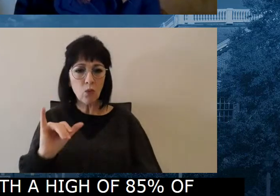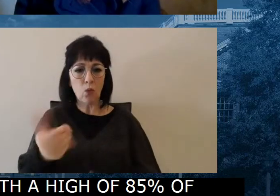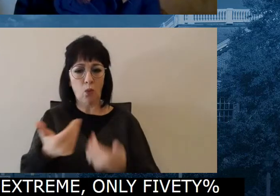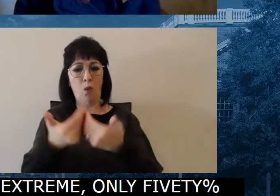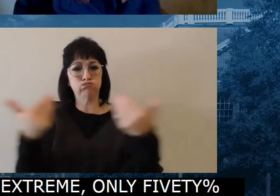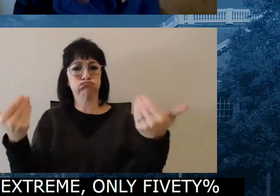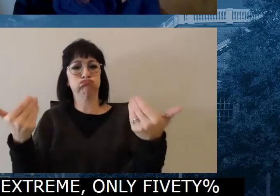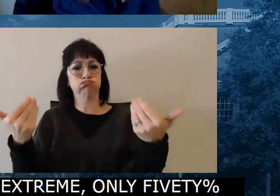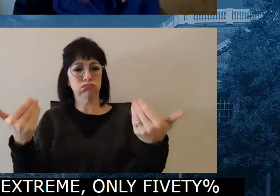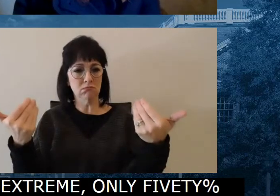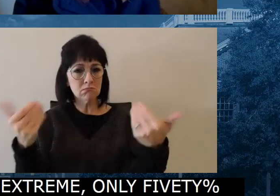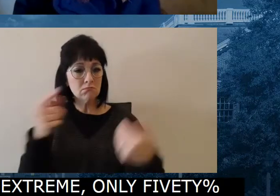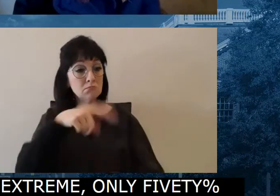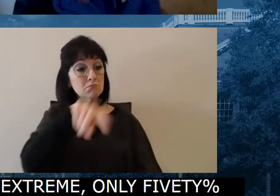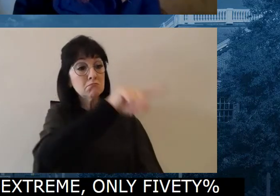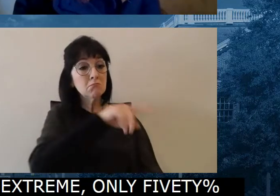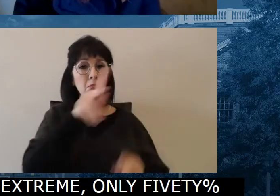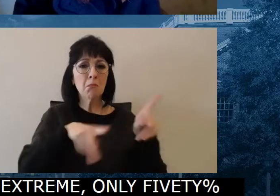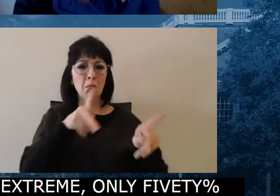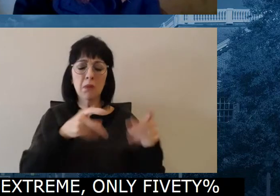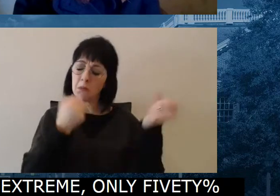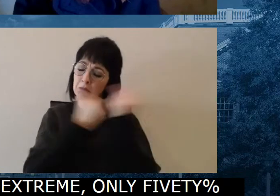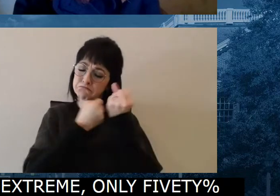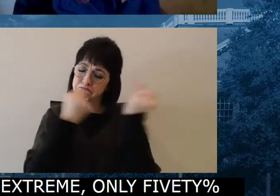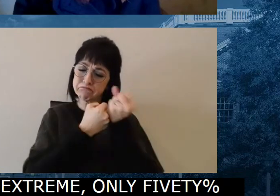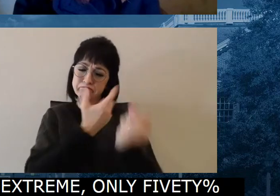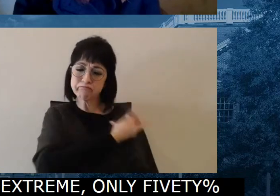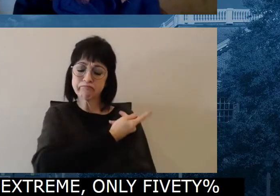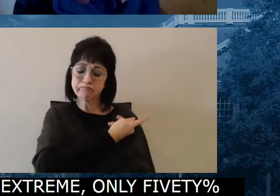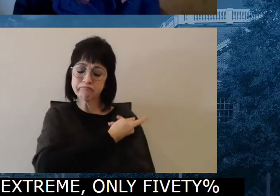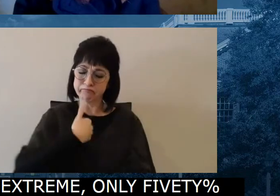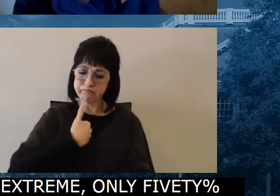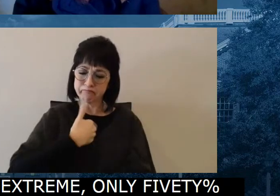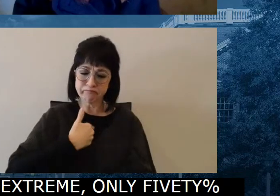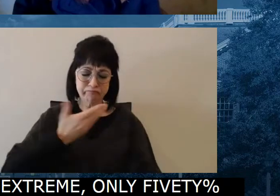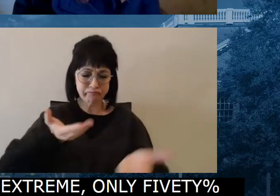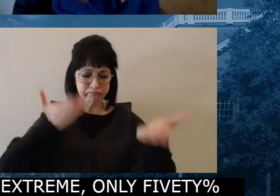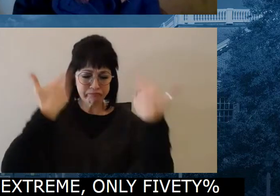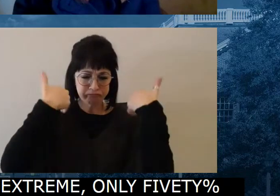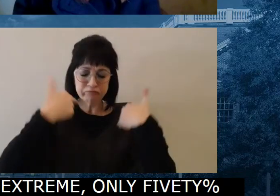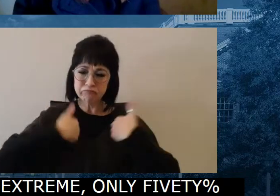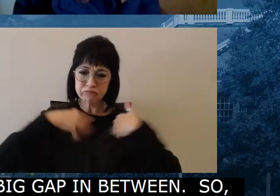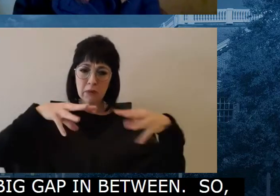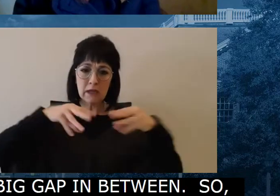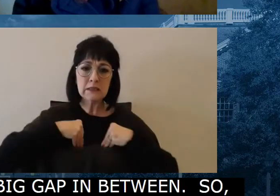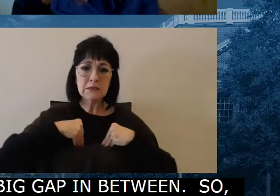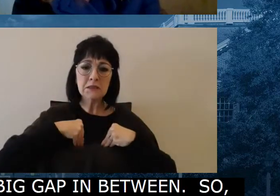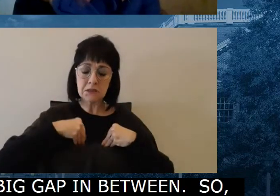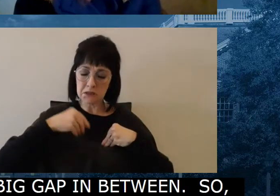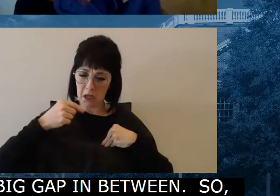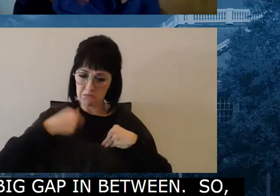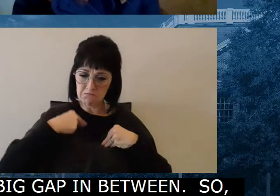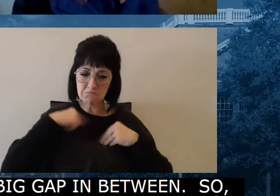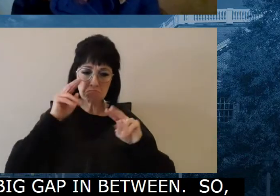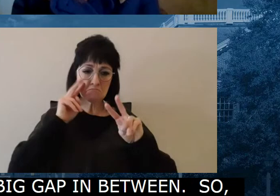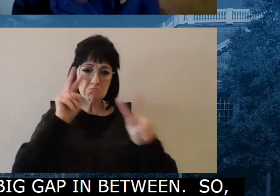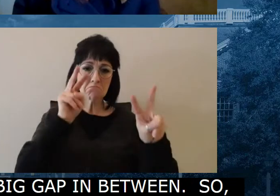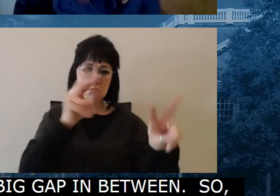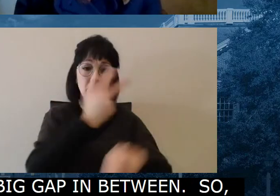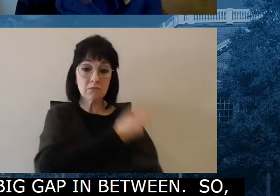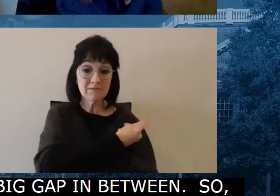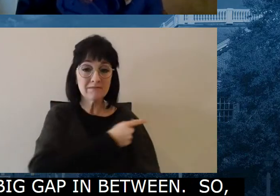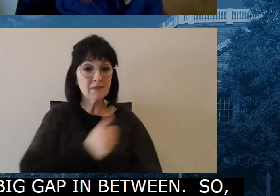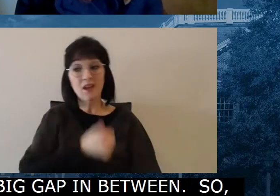sure we're getting good information to those folks who are hesitant, whether it's a single dose or 2 doses.